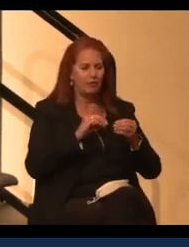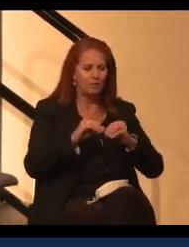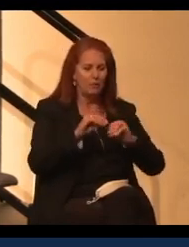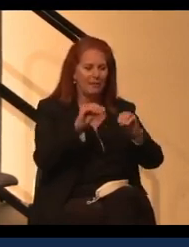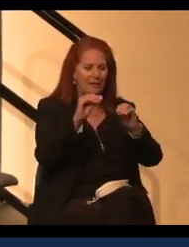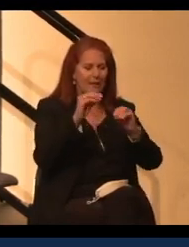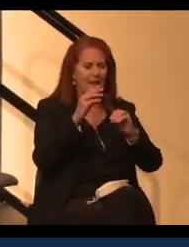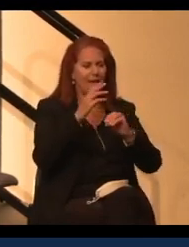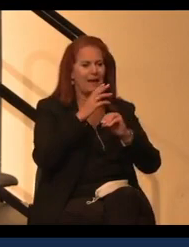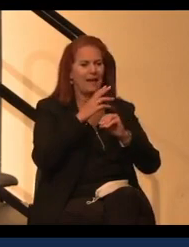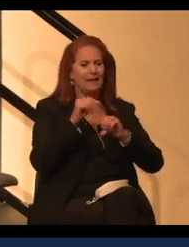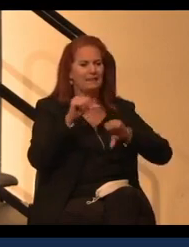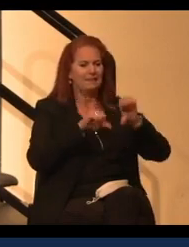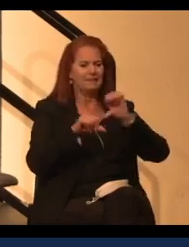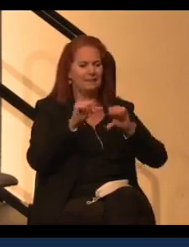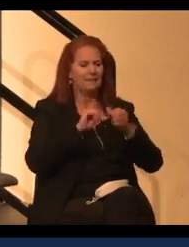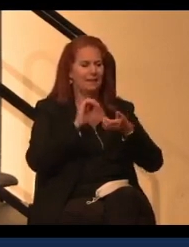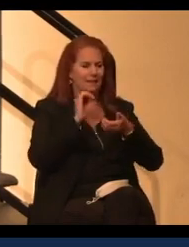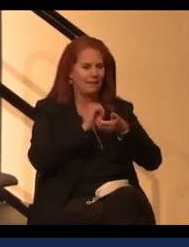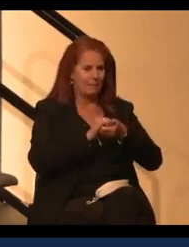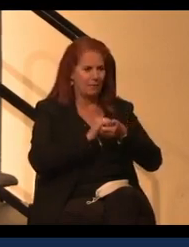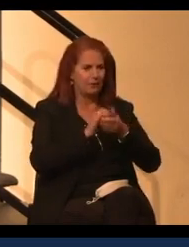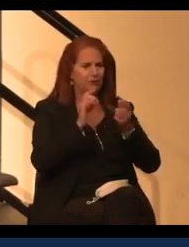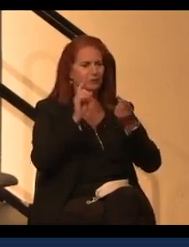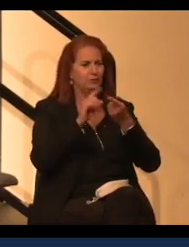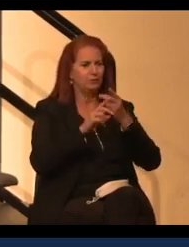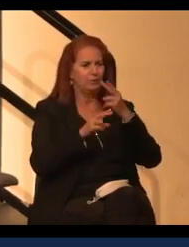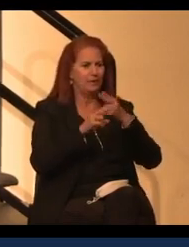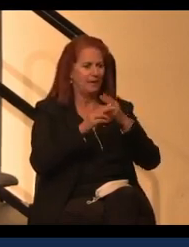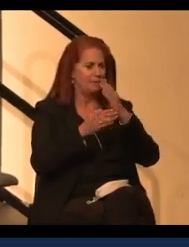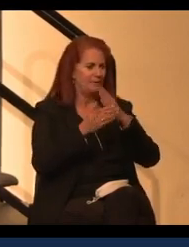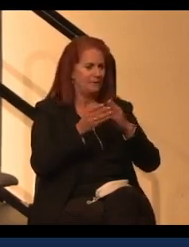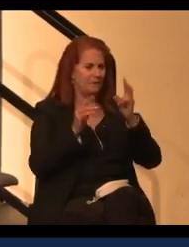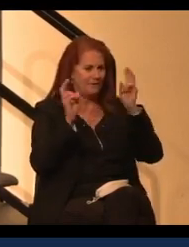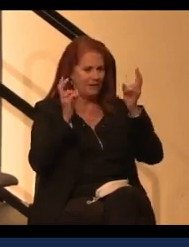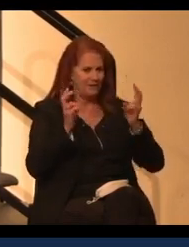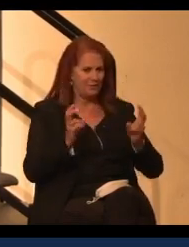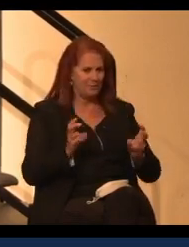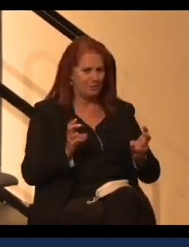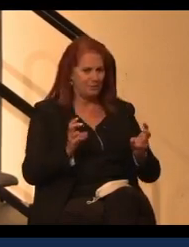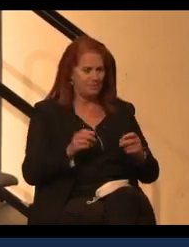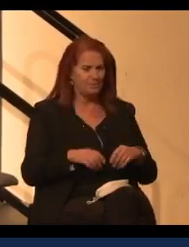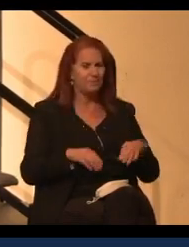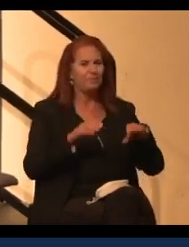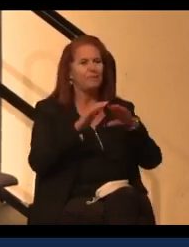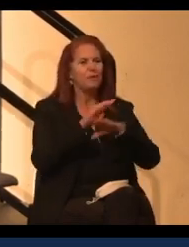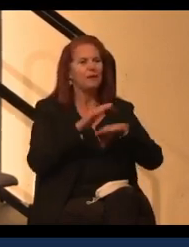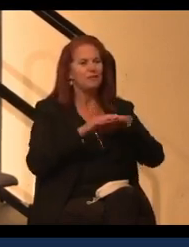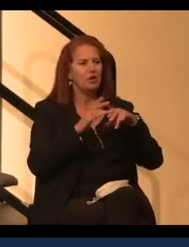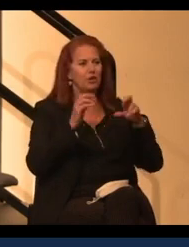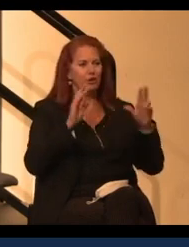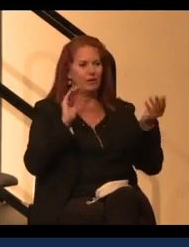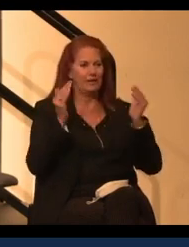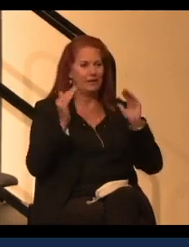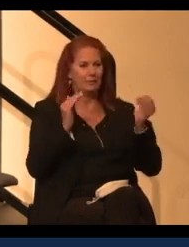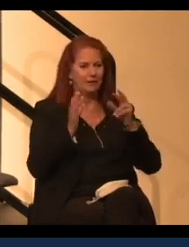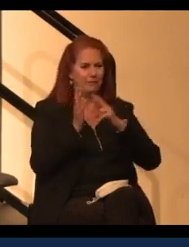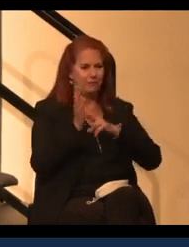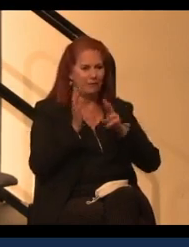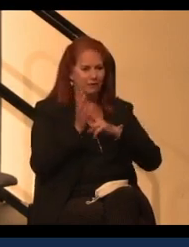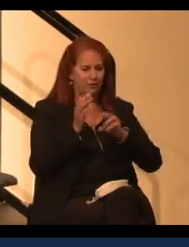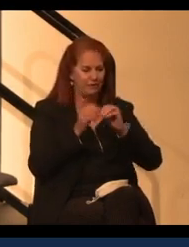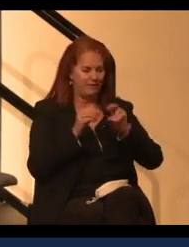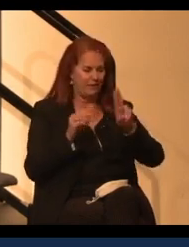and scientific collaboration, to name some. Based on her comparative research in